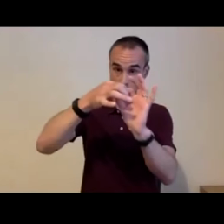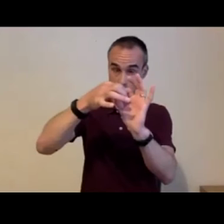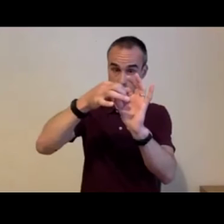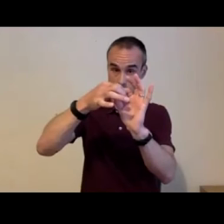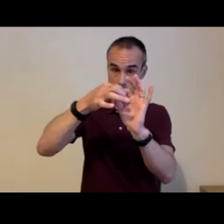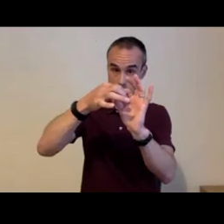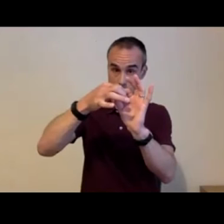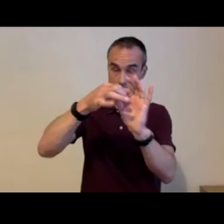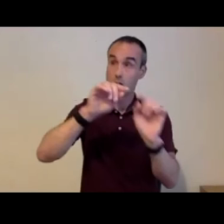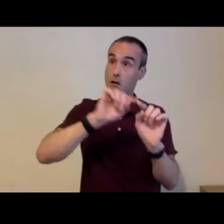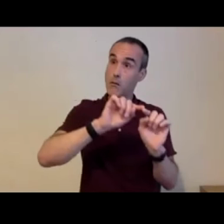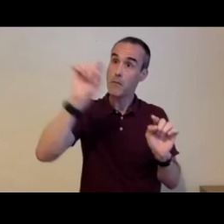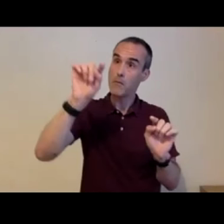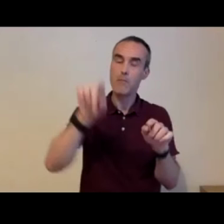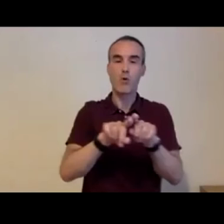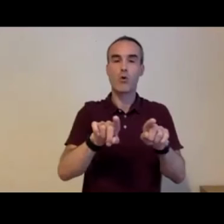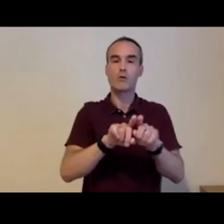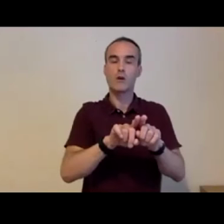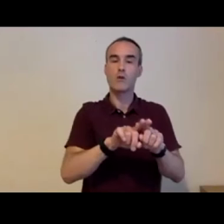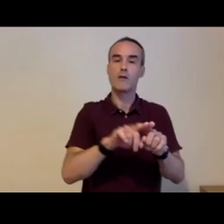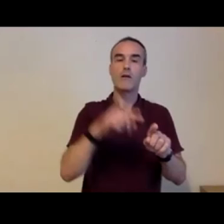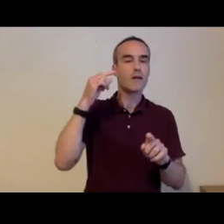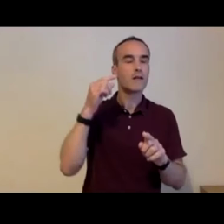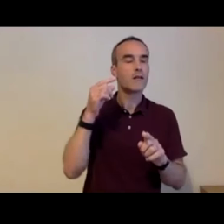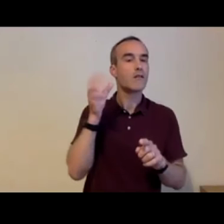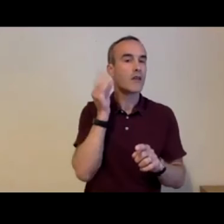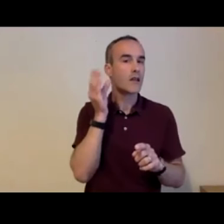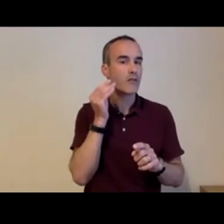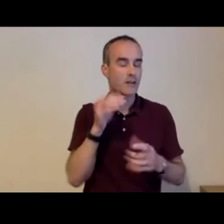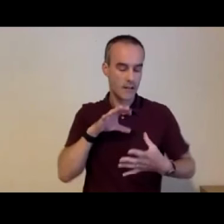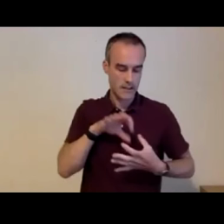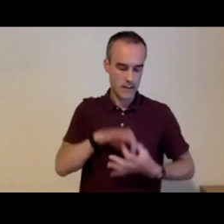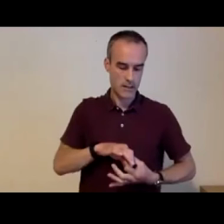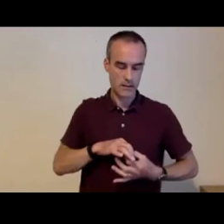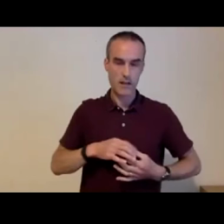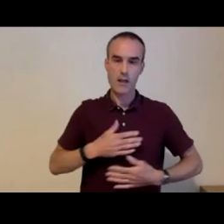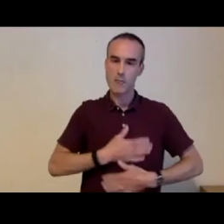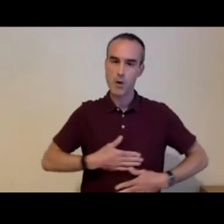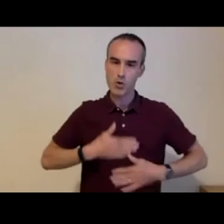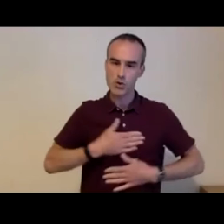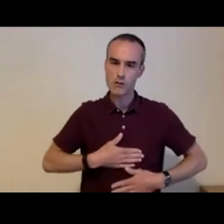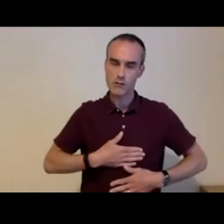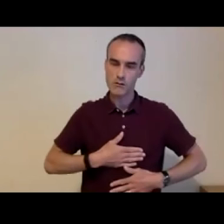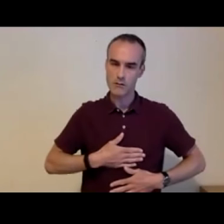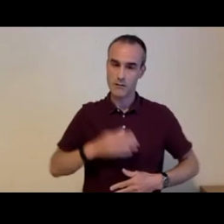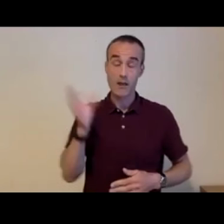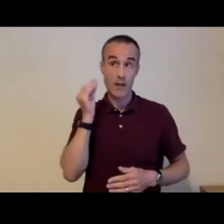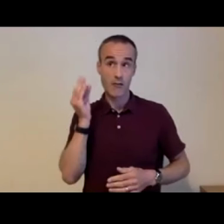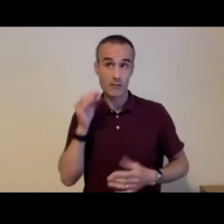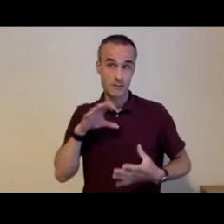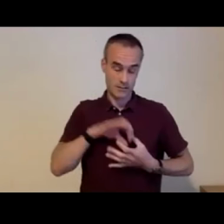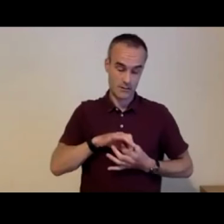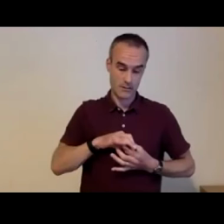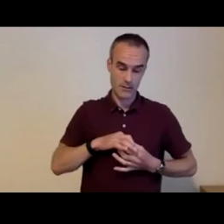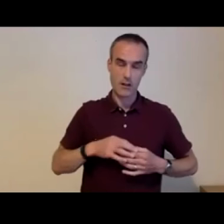and learning. Hearing is deeply enmeshed within our sense of well-being and meaning. And we'll